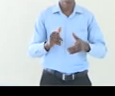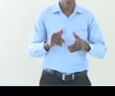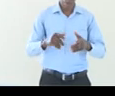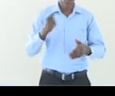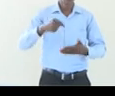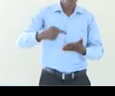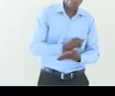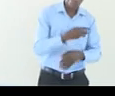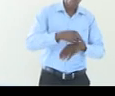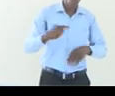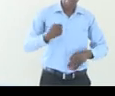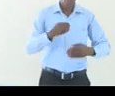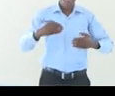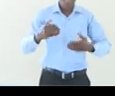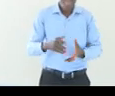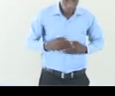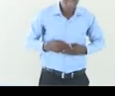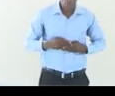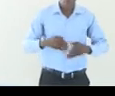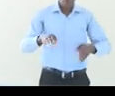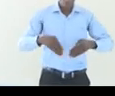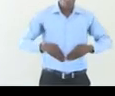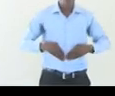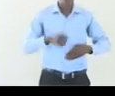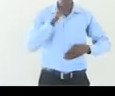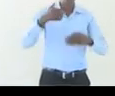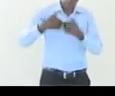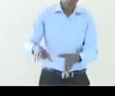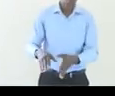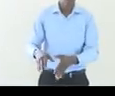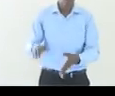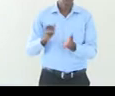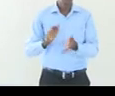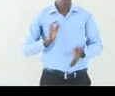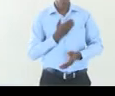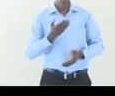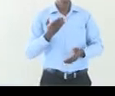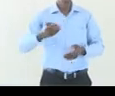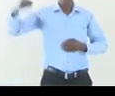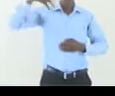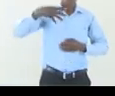light will shine to the glory of God in heaven. We make our prayer through Christ our Lord.